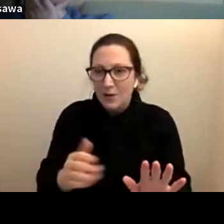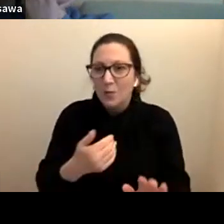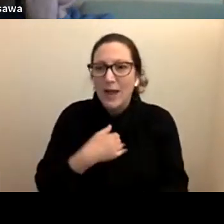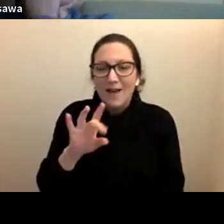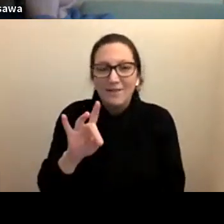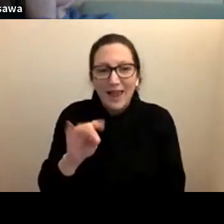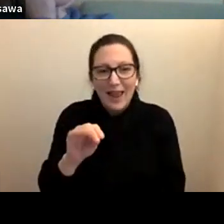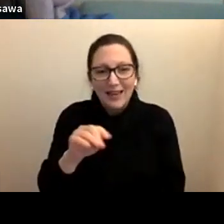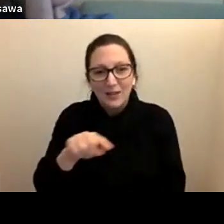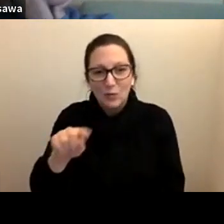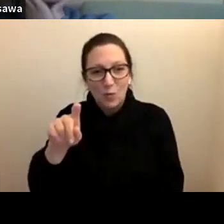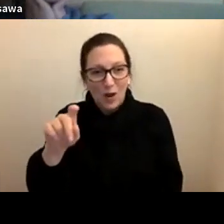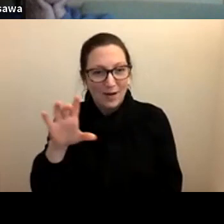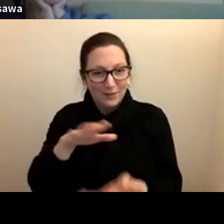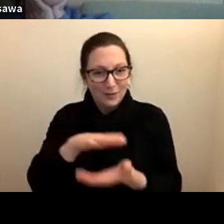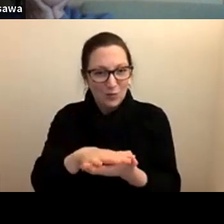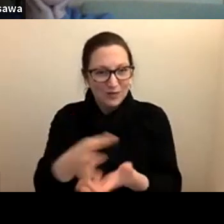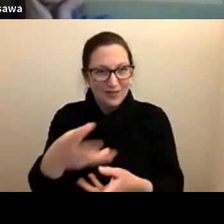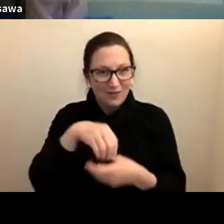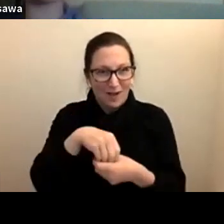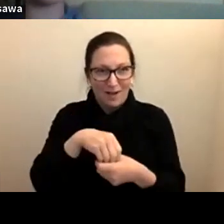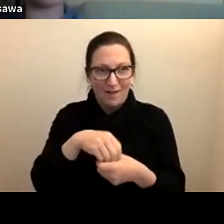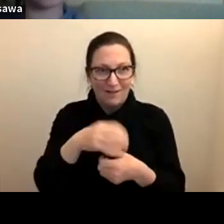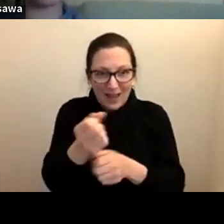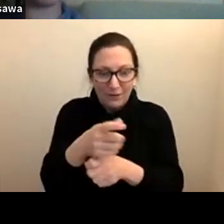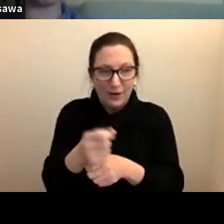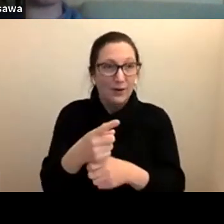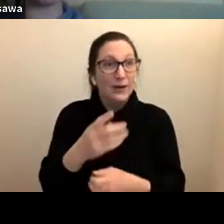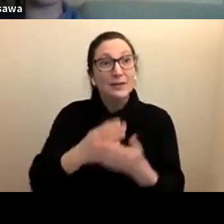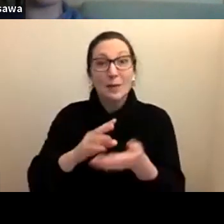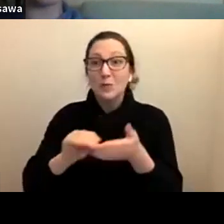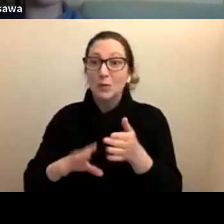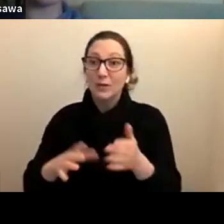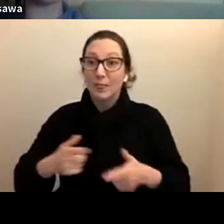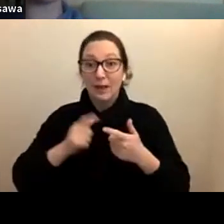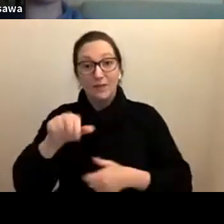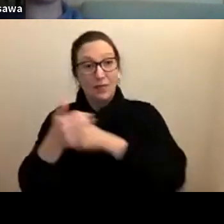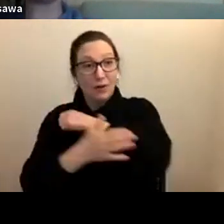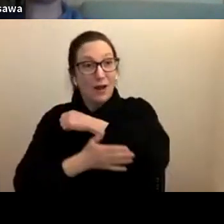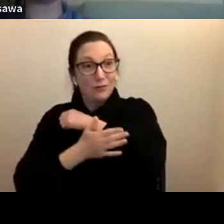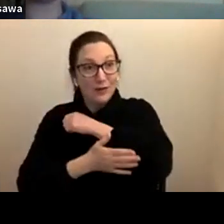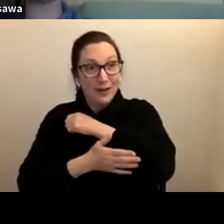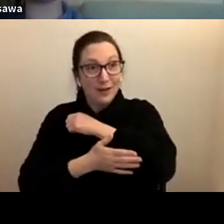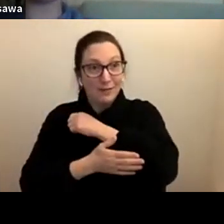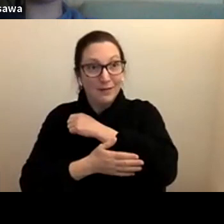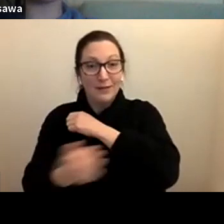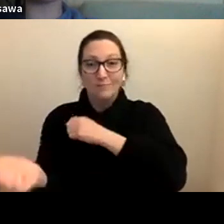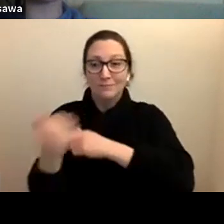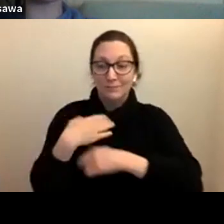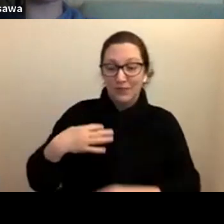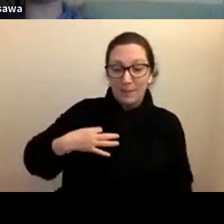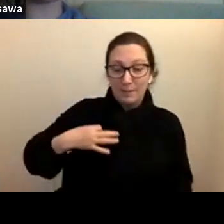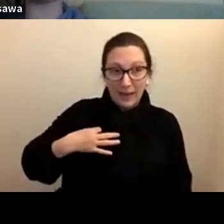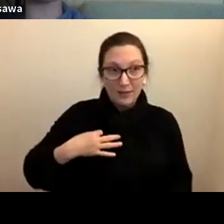school admissions in a given year. There are students who are living in another country at the time of admissions. There are students who are being homeschooled at the time